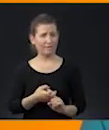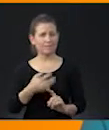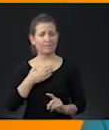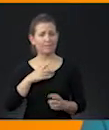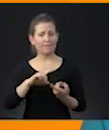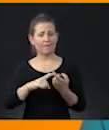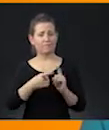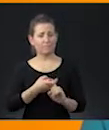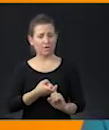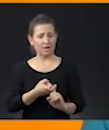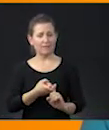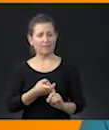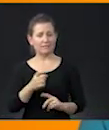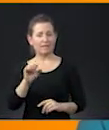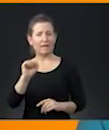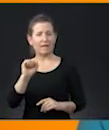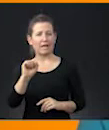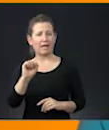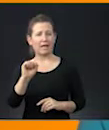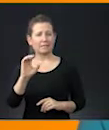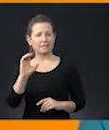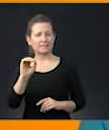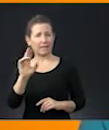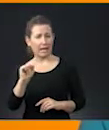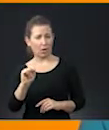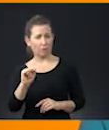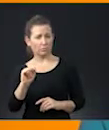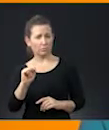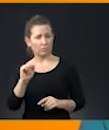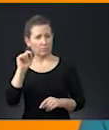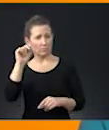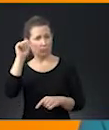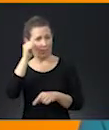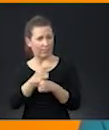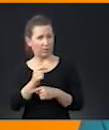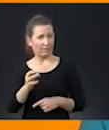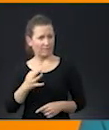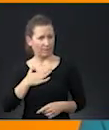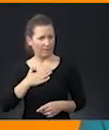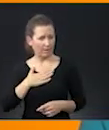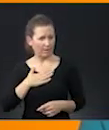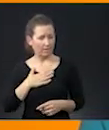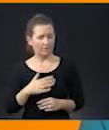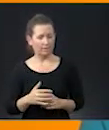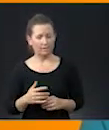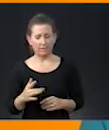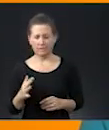friend, a scout buddy of mine, that I've been